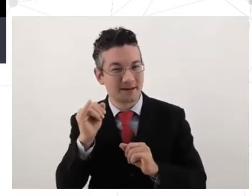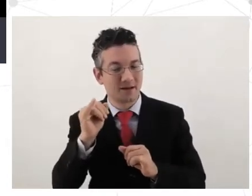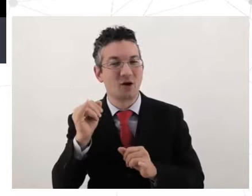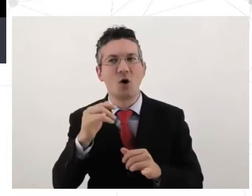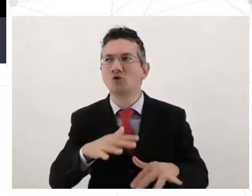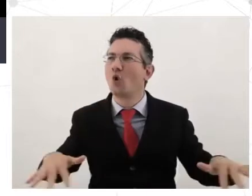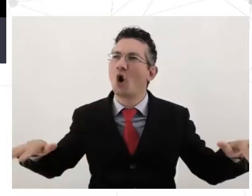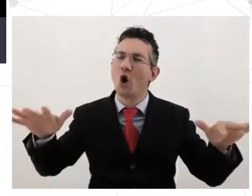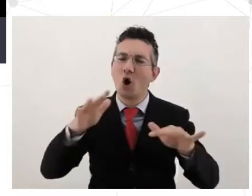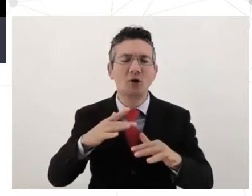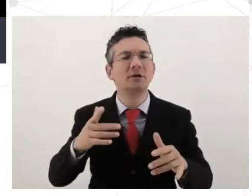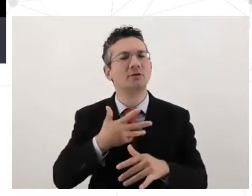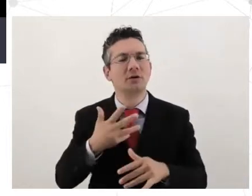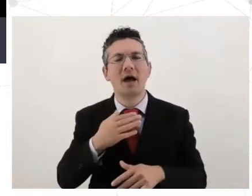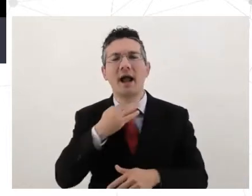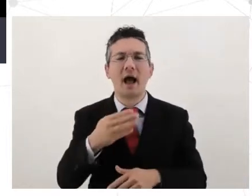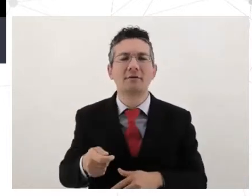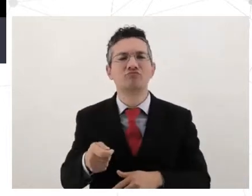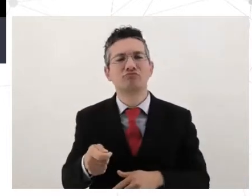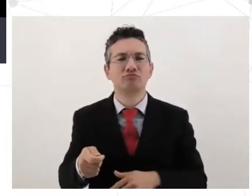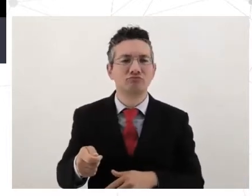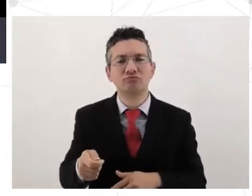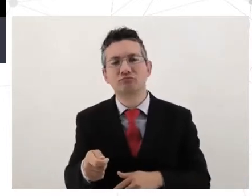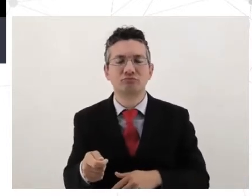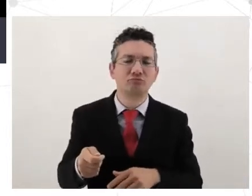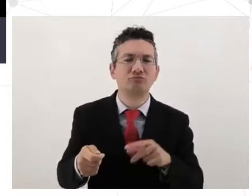built especially now during social distancing to